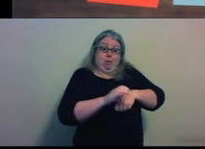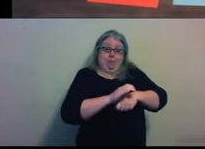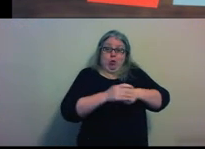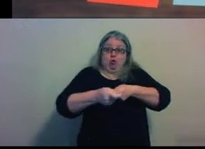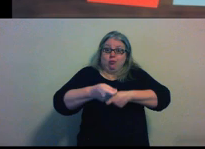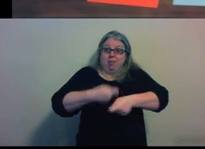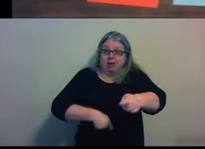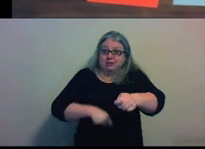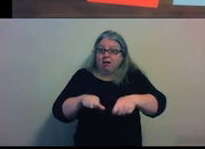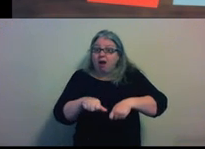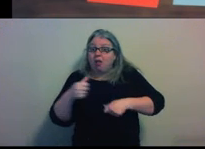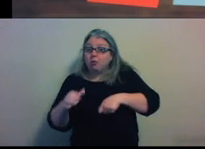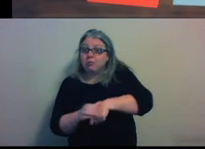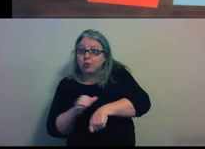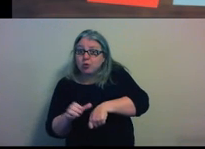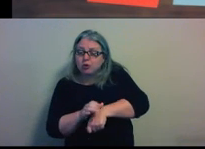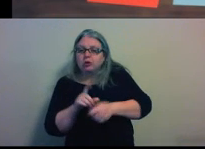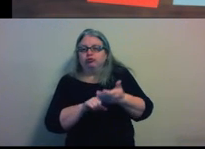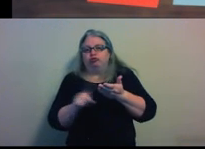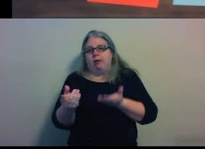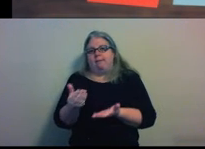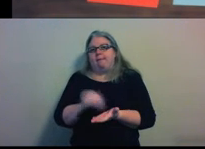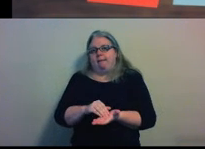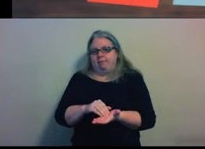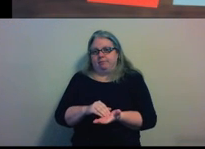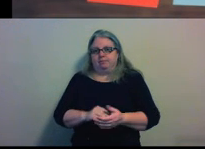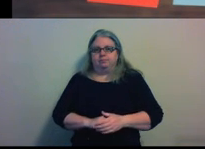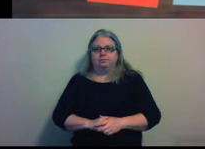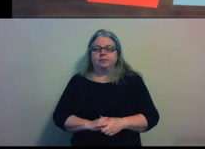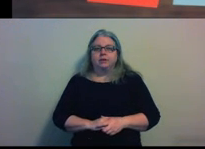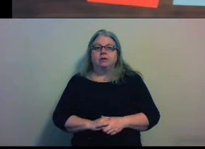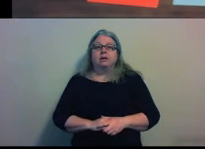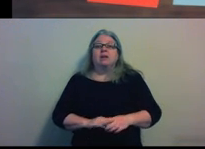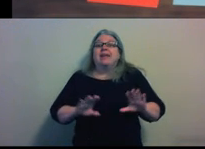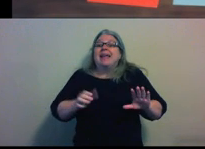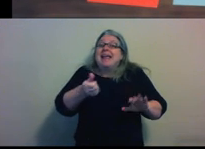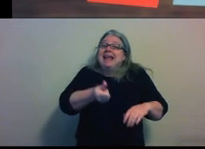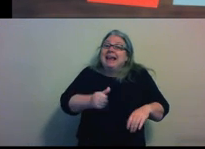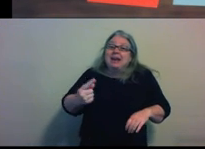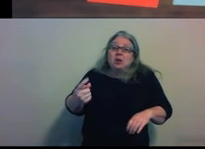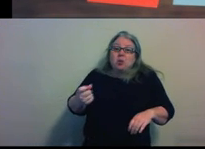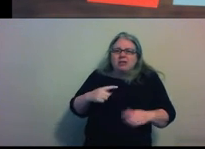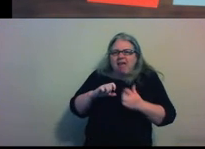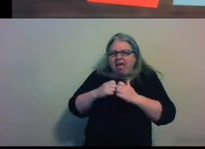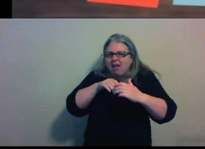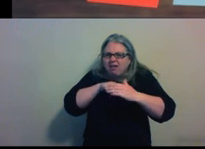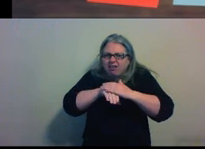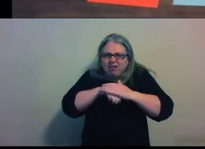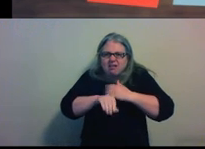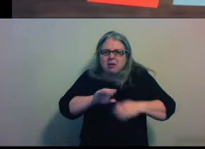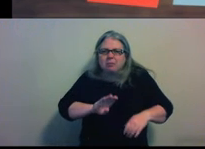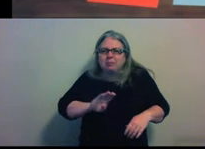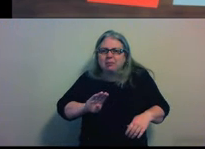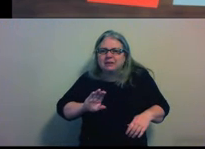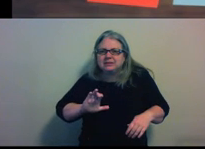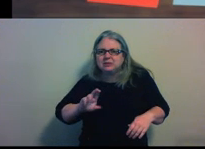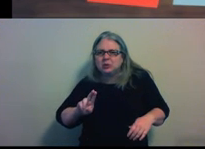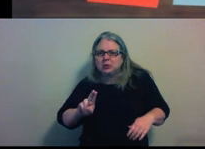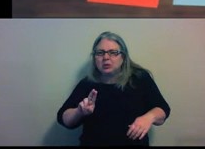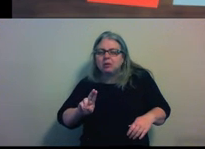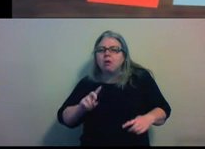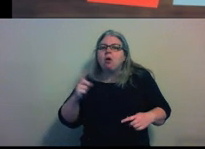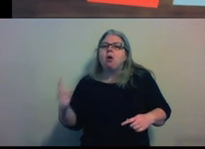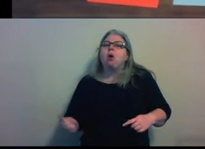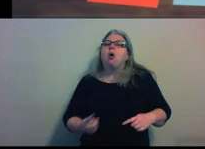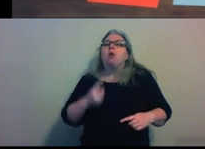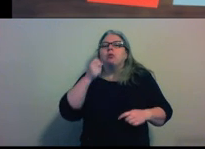switching computers or switching devices. Lastly, if you ever have any questions about accessing Collaborate